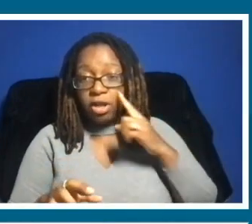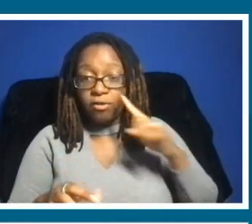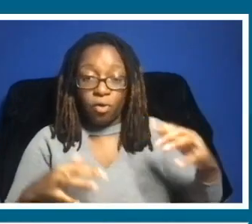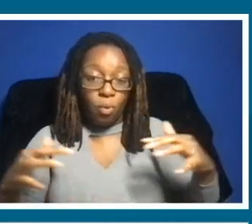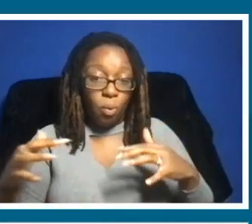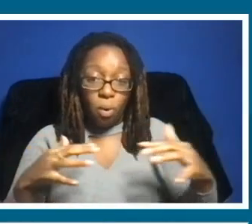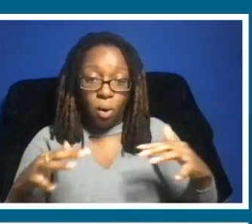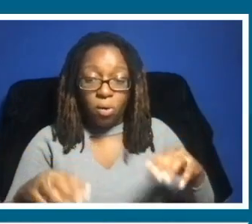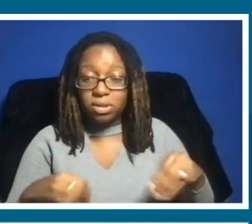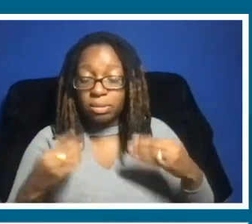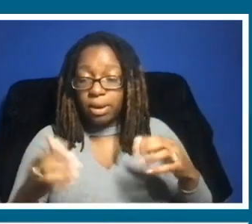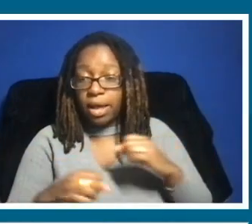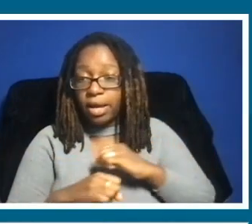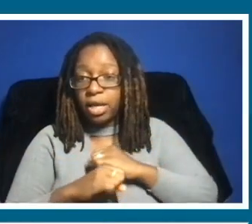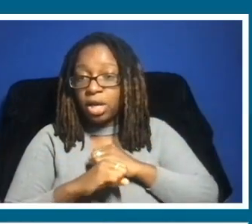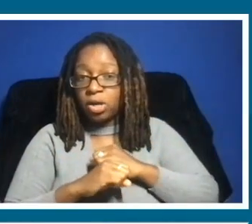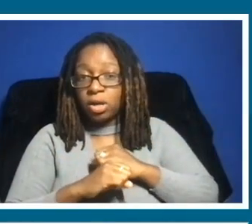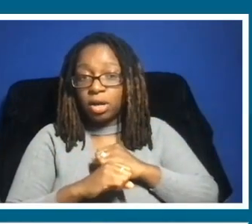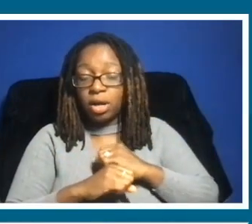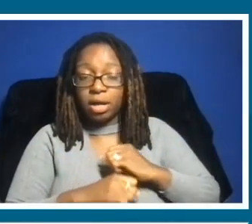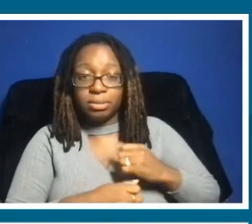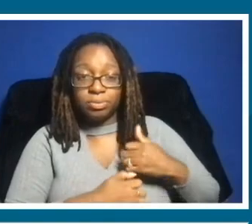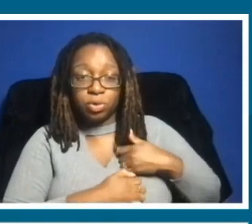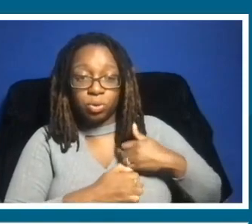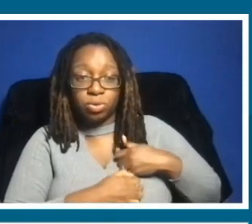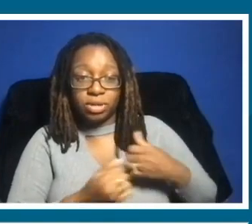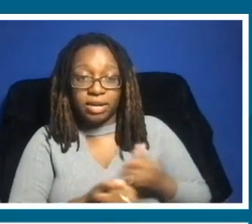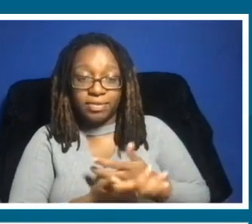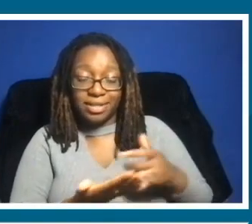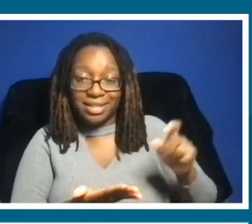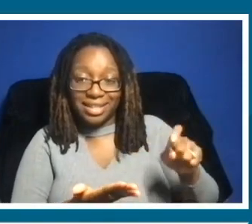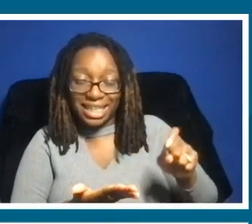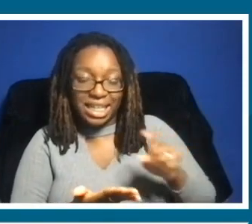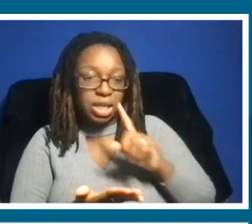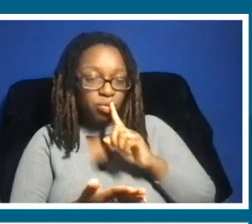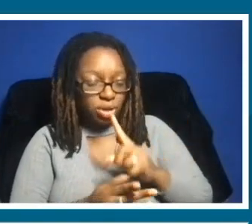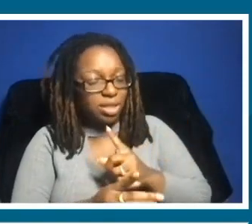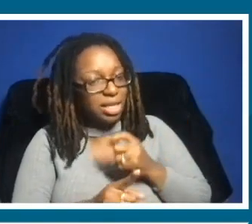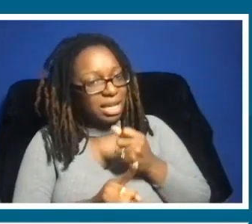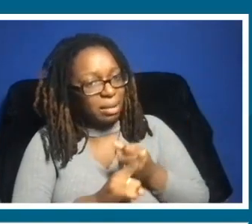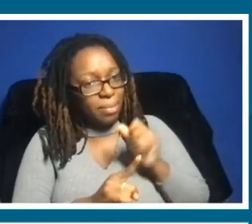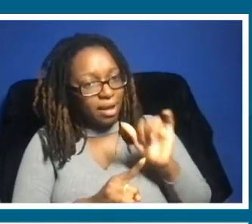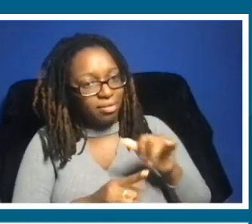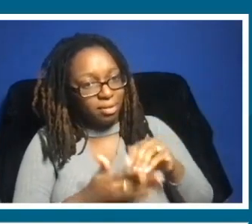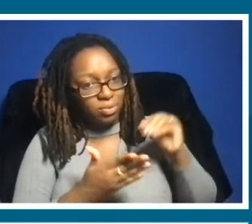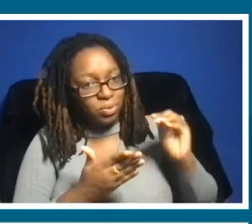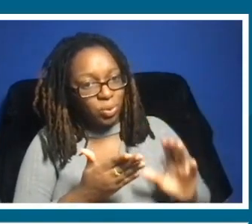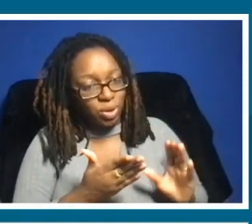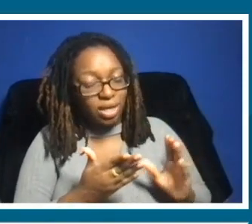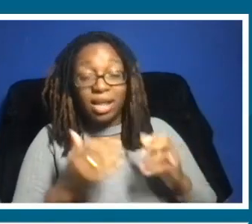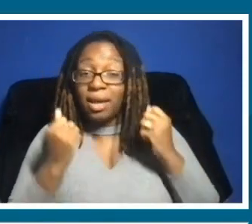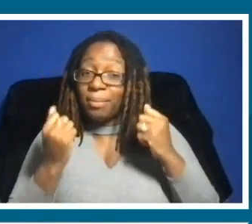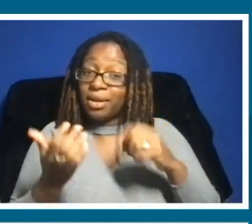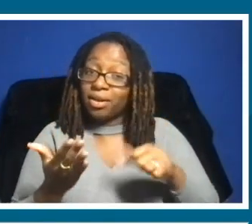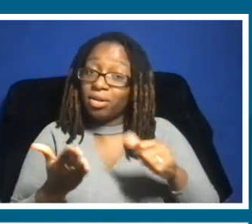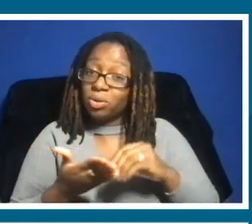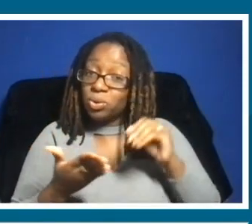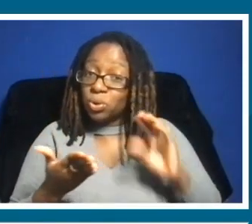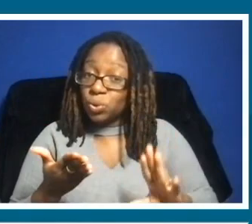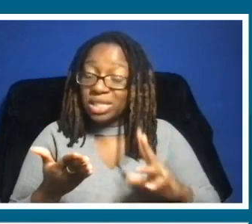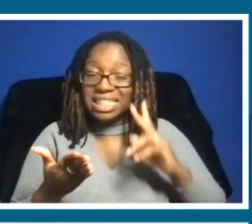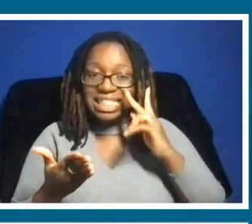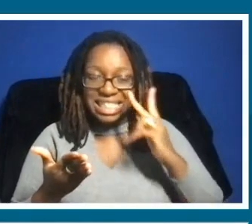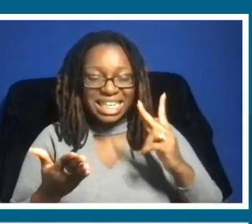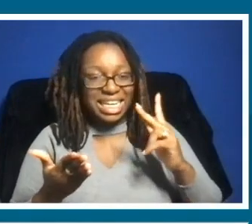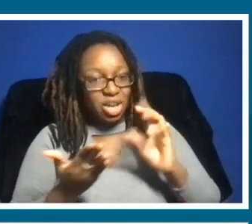at the front, made a real difference to this student and to many students who can see themselves in